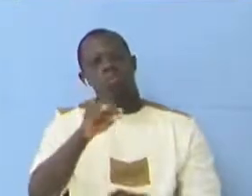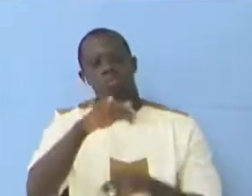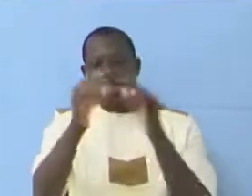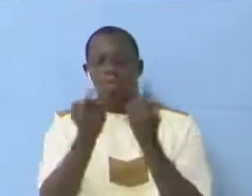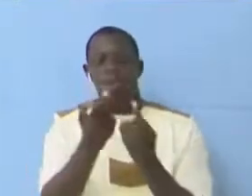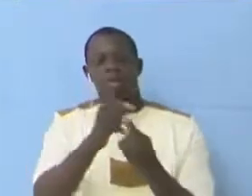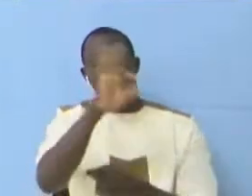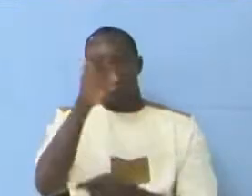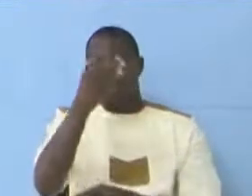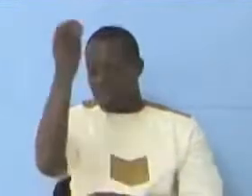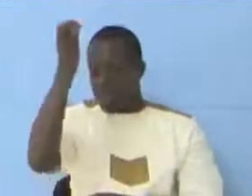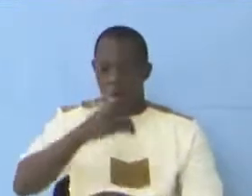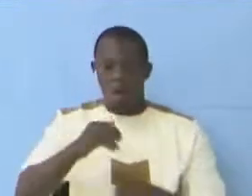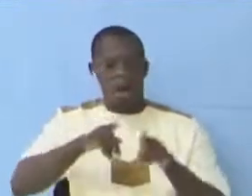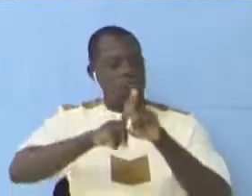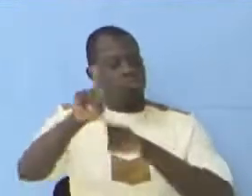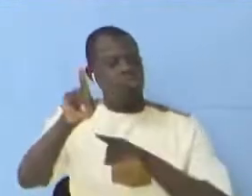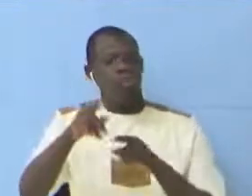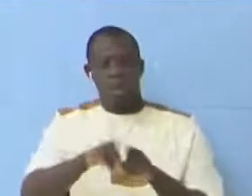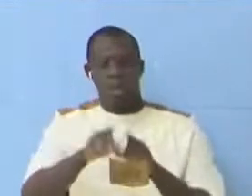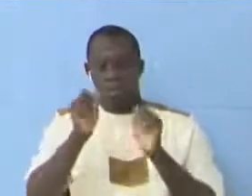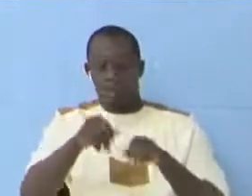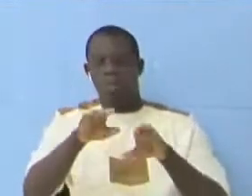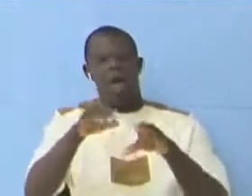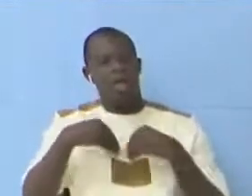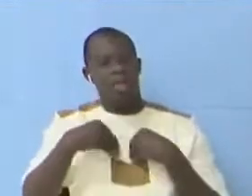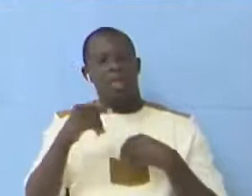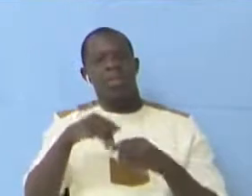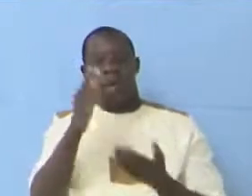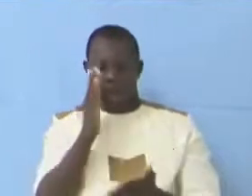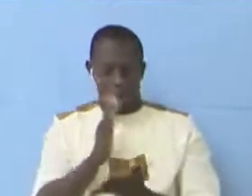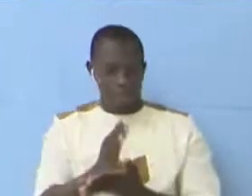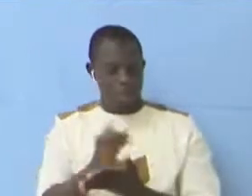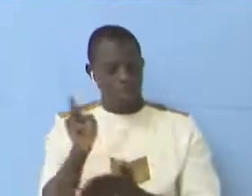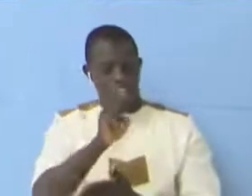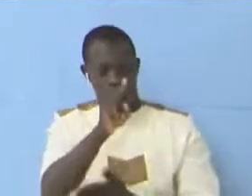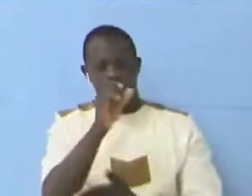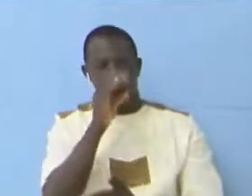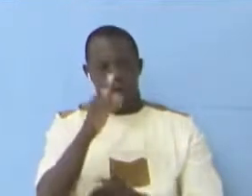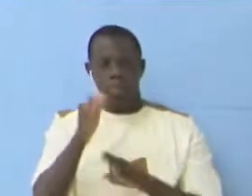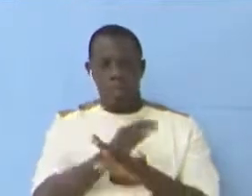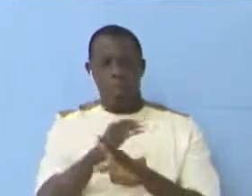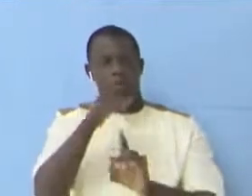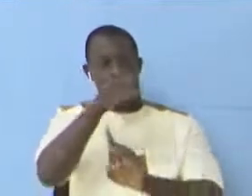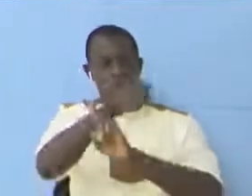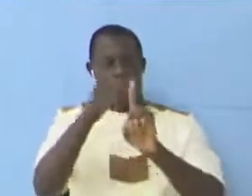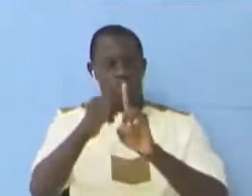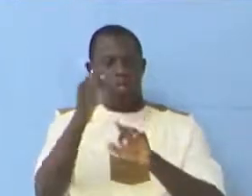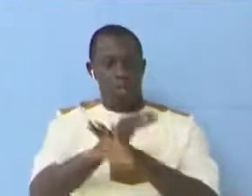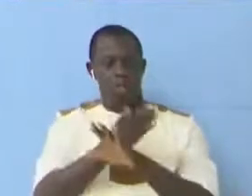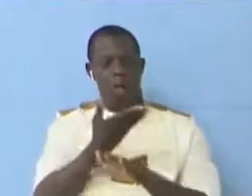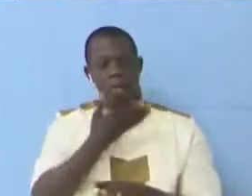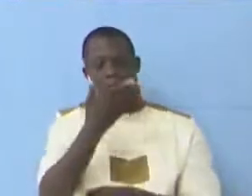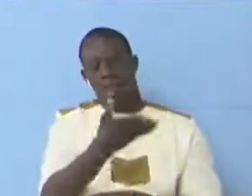so I can definitely concur with exactly what you are saying. That was the situation.